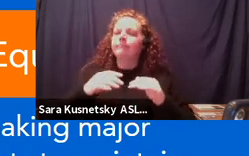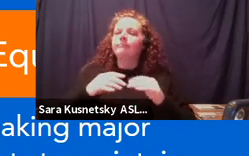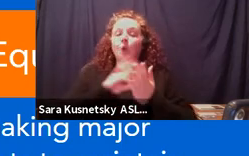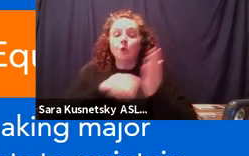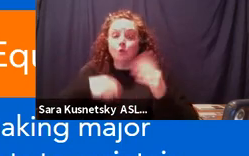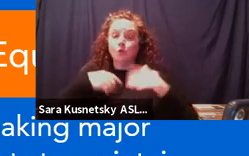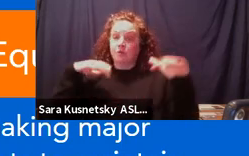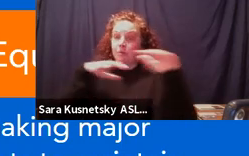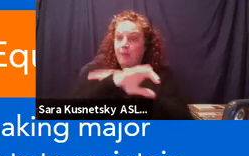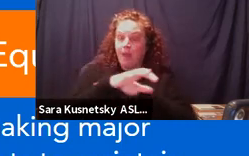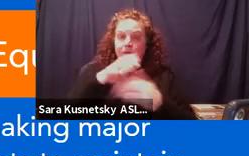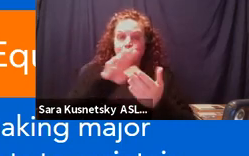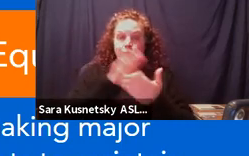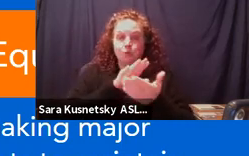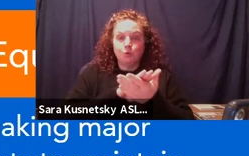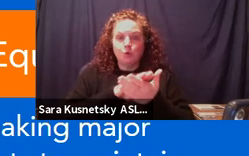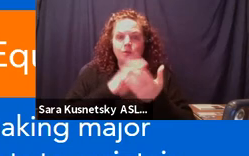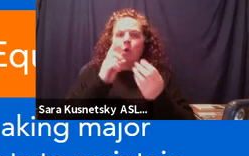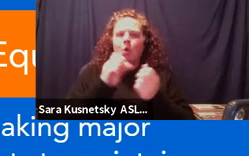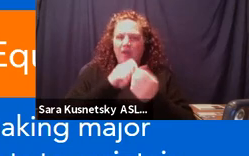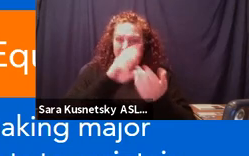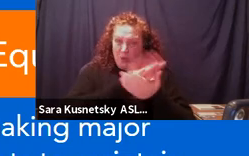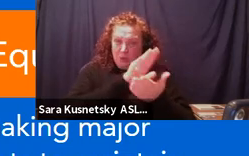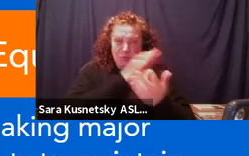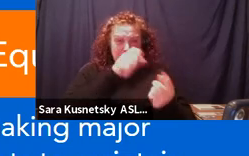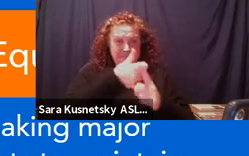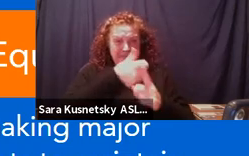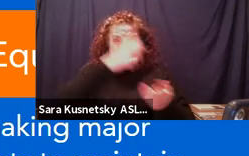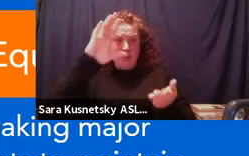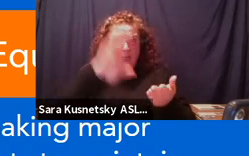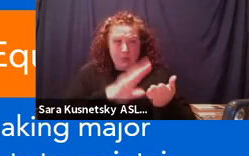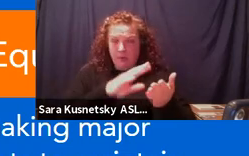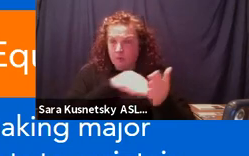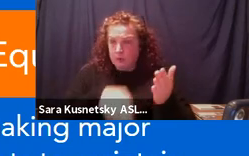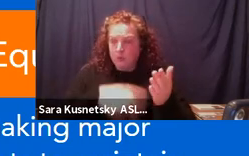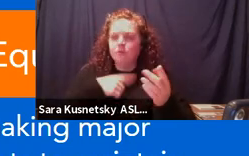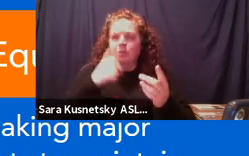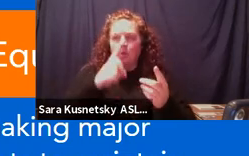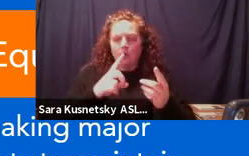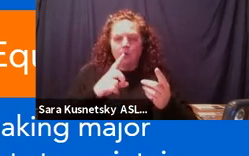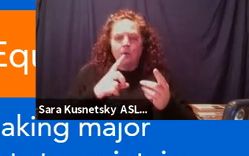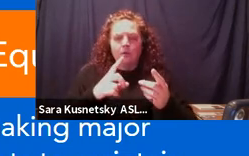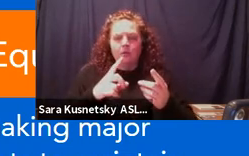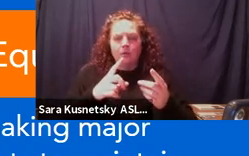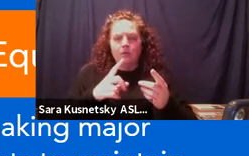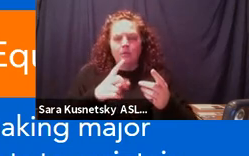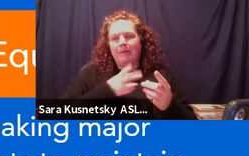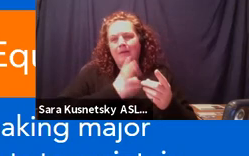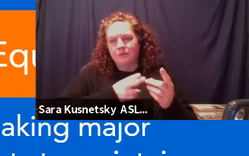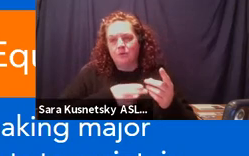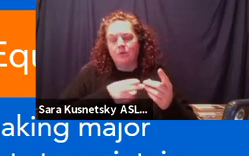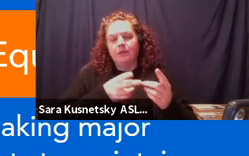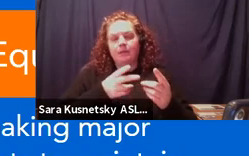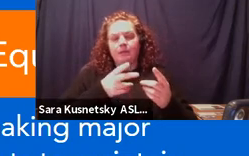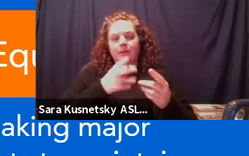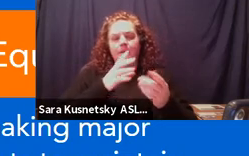the highest decline in enrollment are more likely to be high-need students and those in historically marginalized populations, particularly